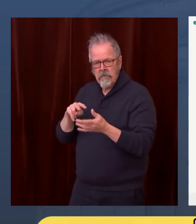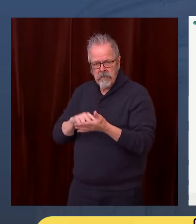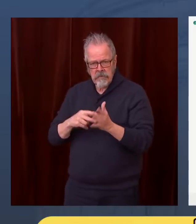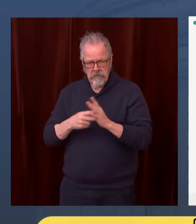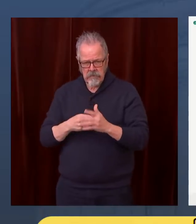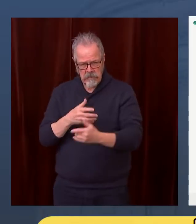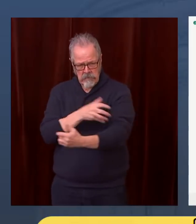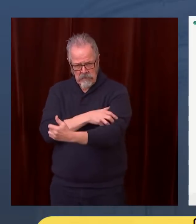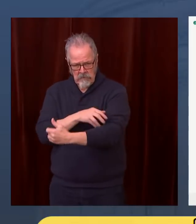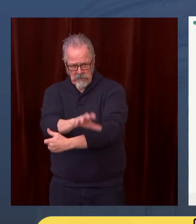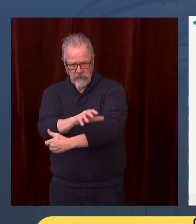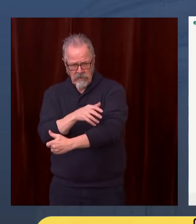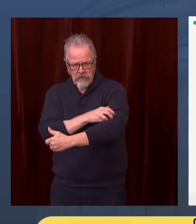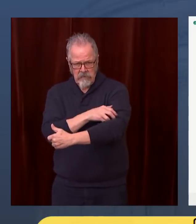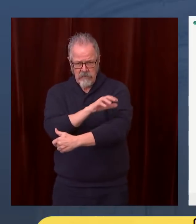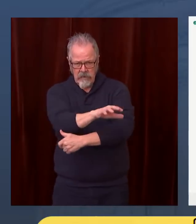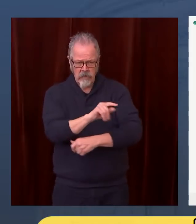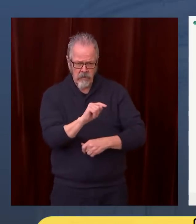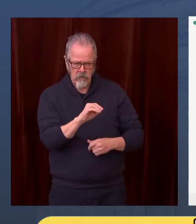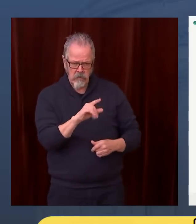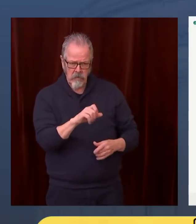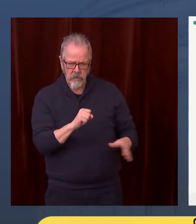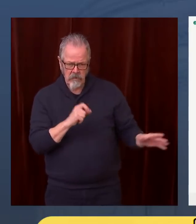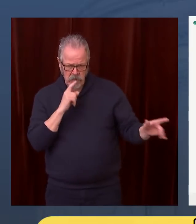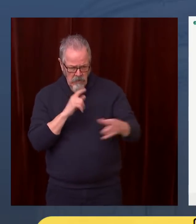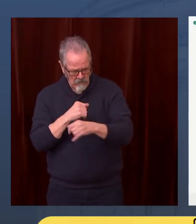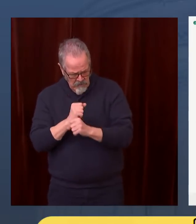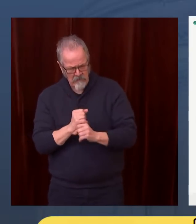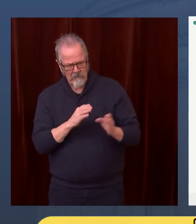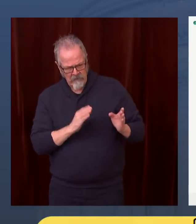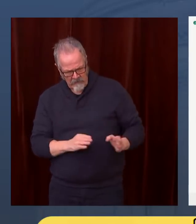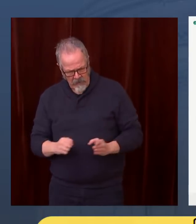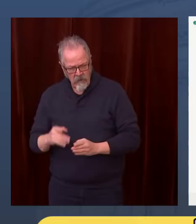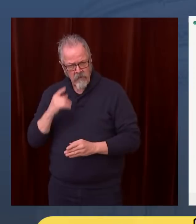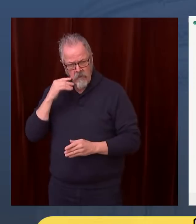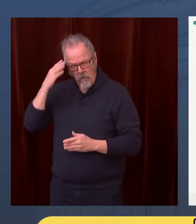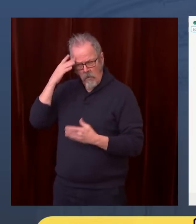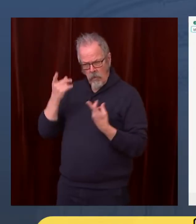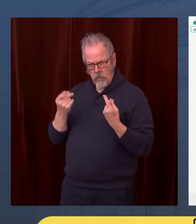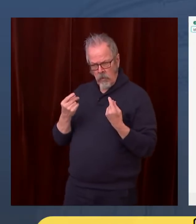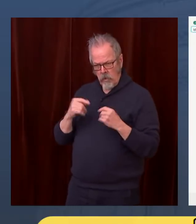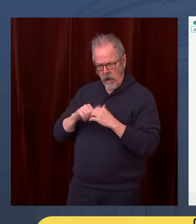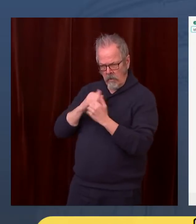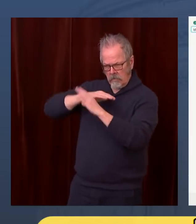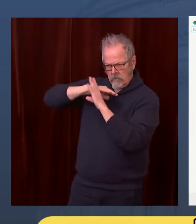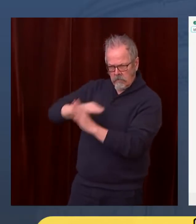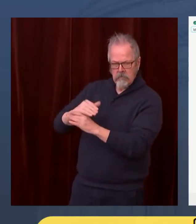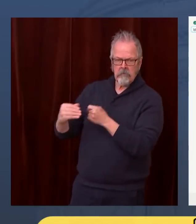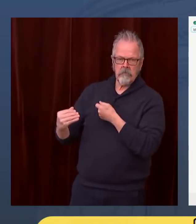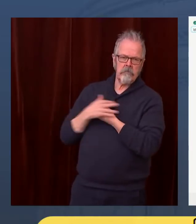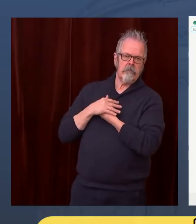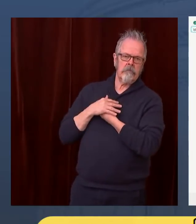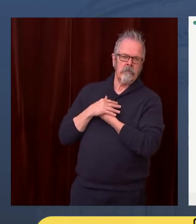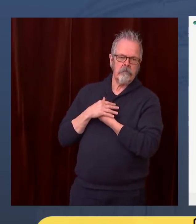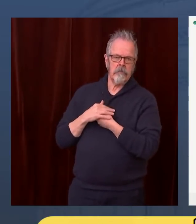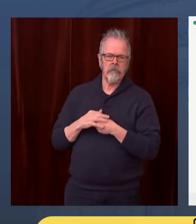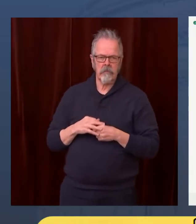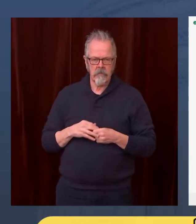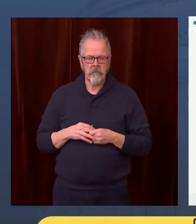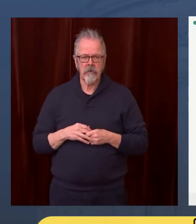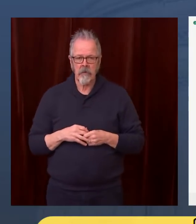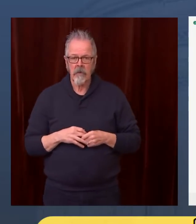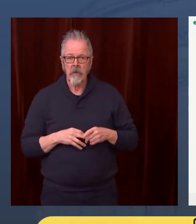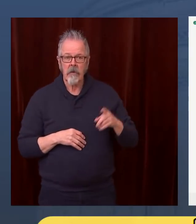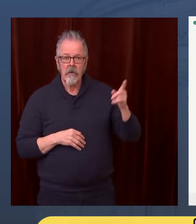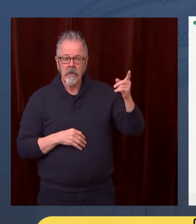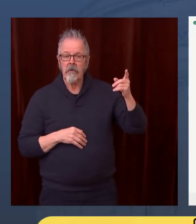you're hearing in other states, which is this opportunity to take the guidance that we have been giving and use that guidance